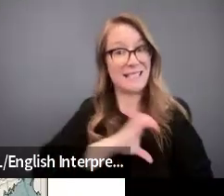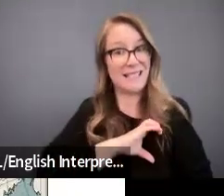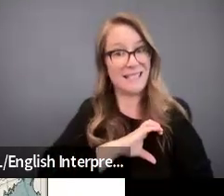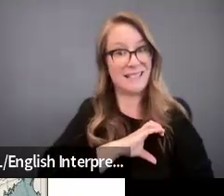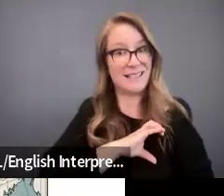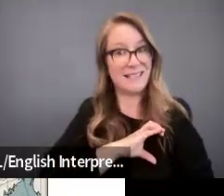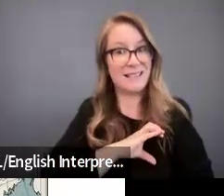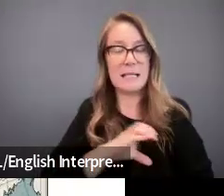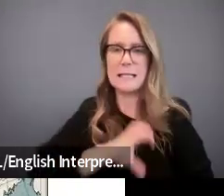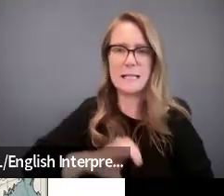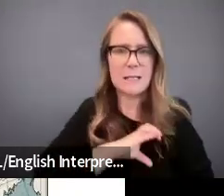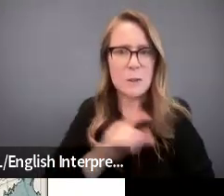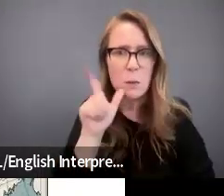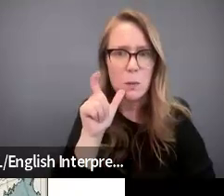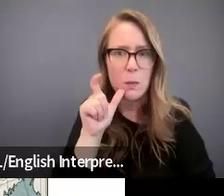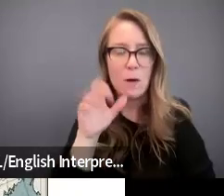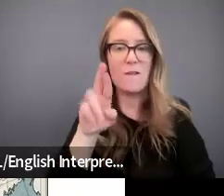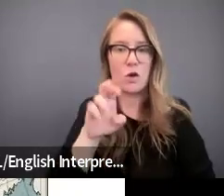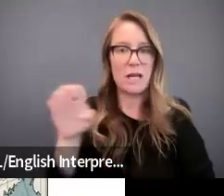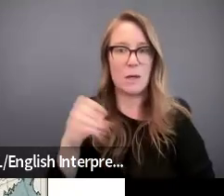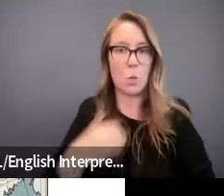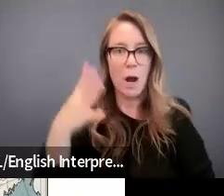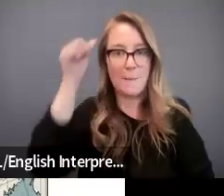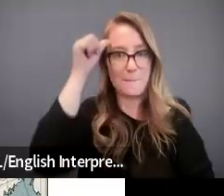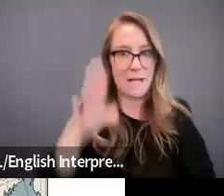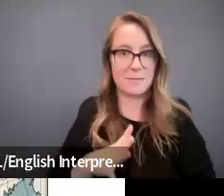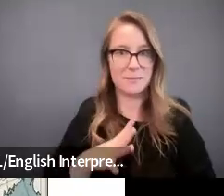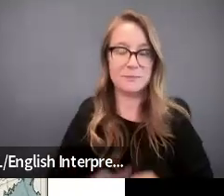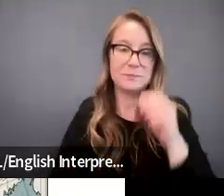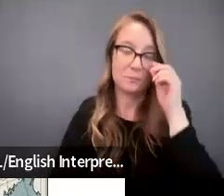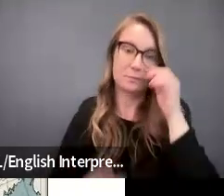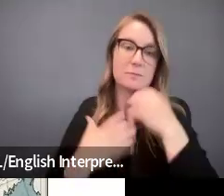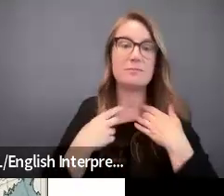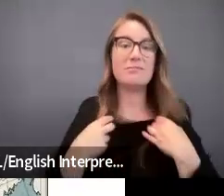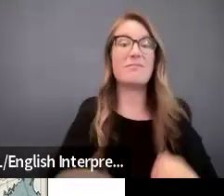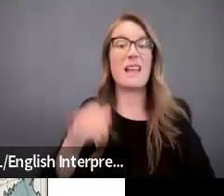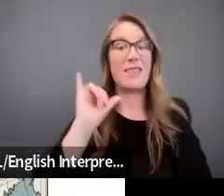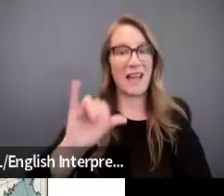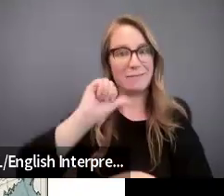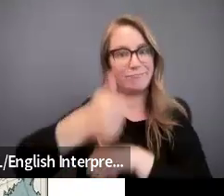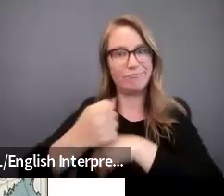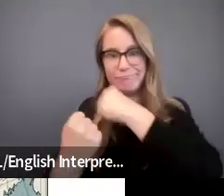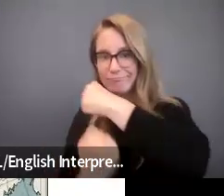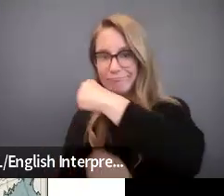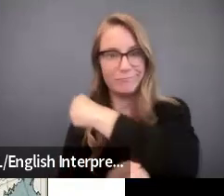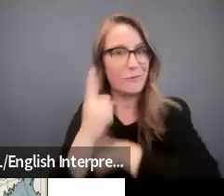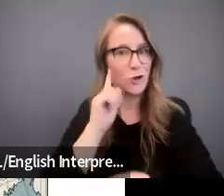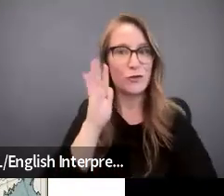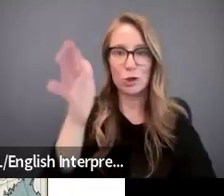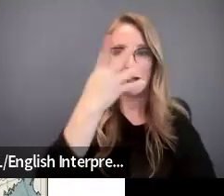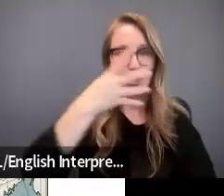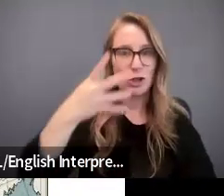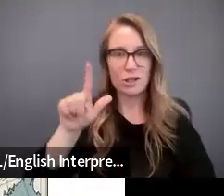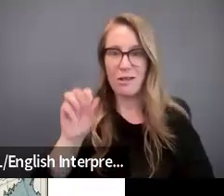Citizens. And who are the citizens? Free white men. This sets the foundation for future